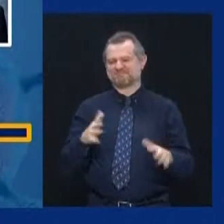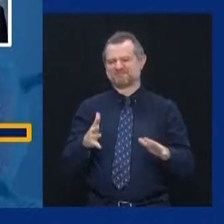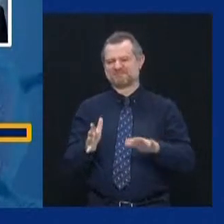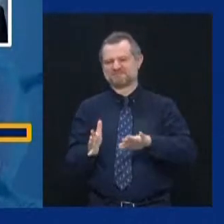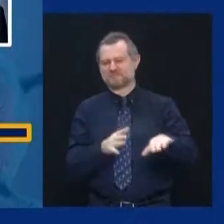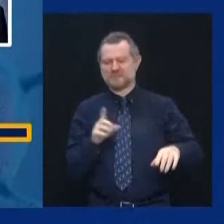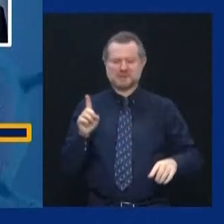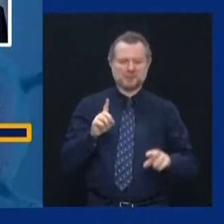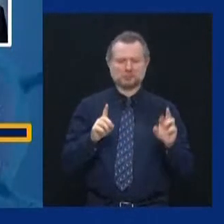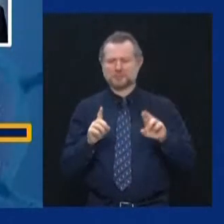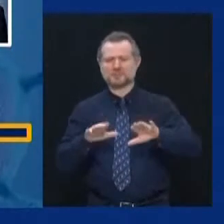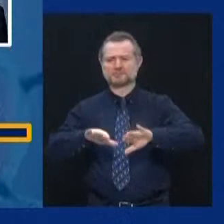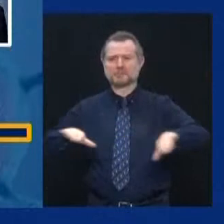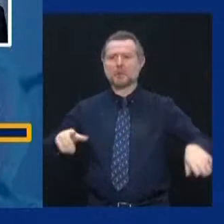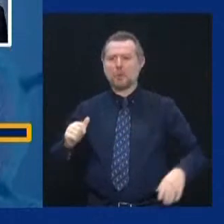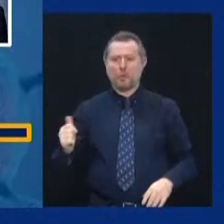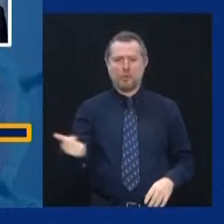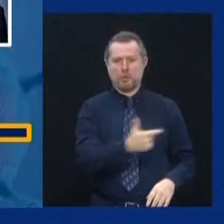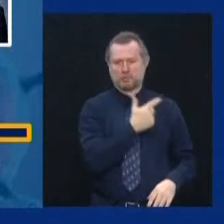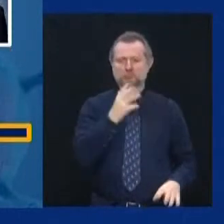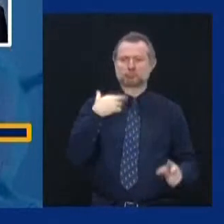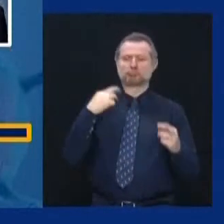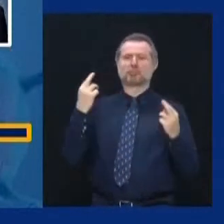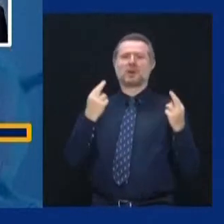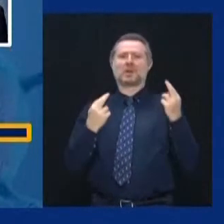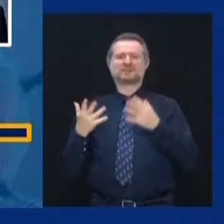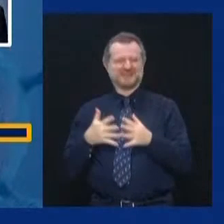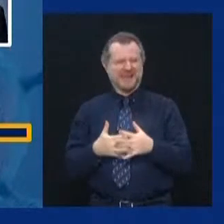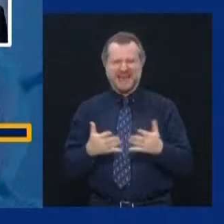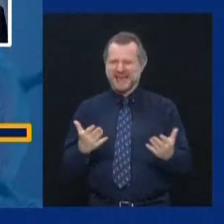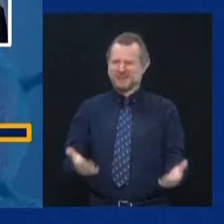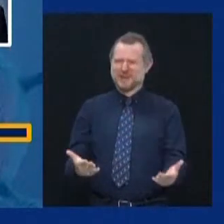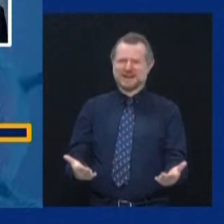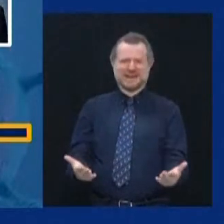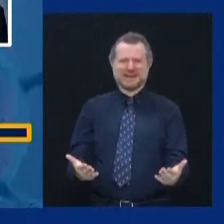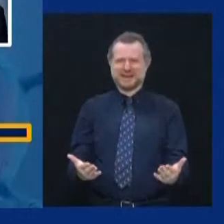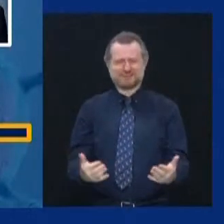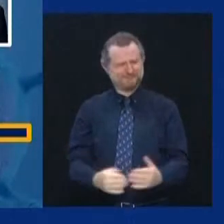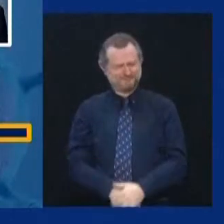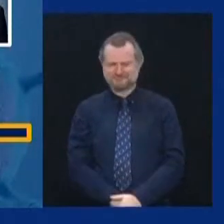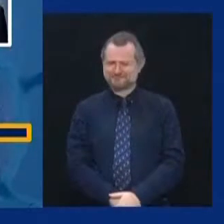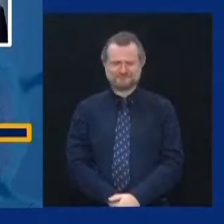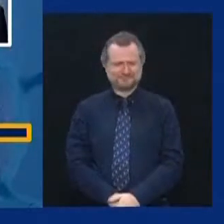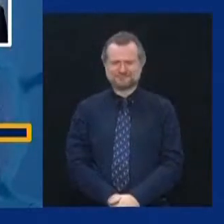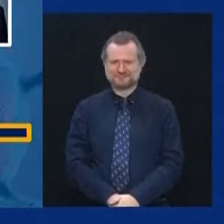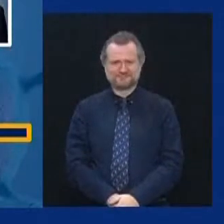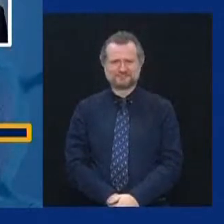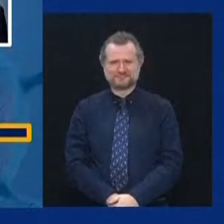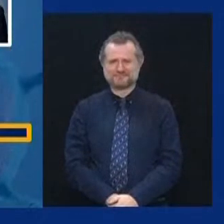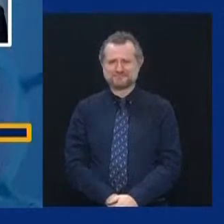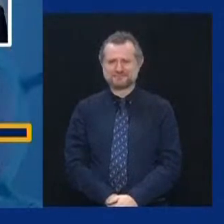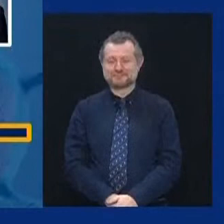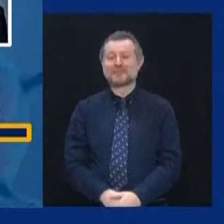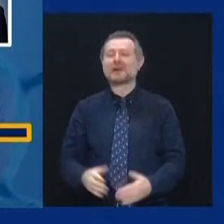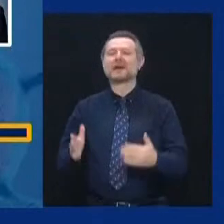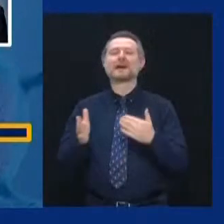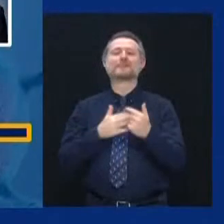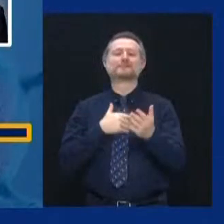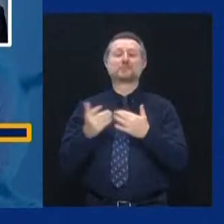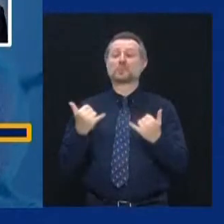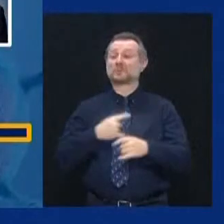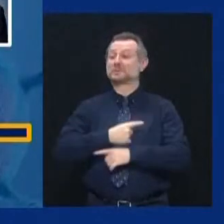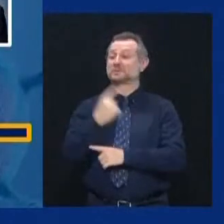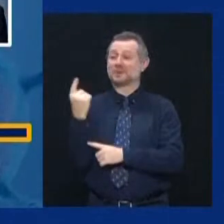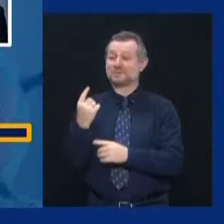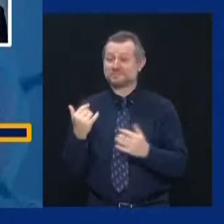any reasonable American believes. Now, even in this political time, we still have